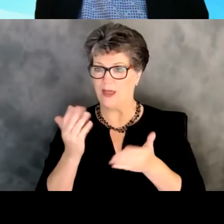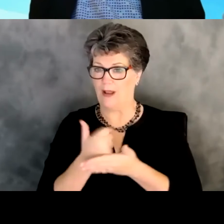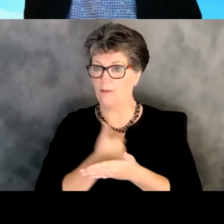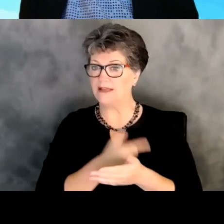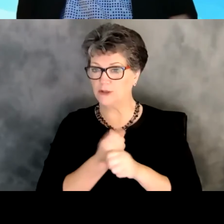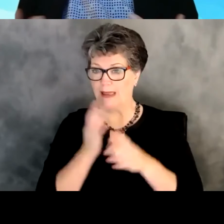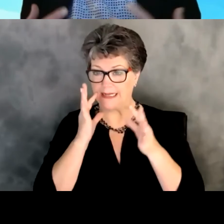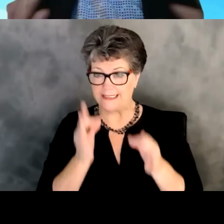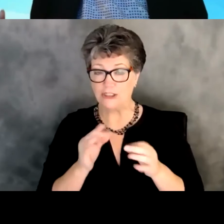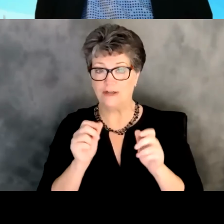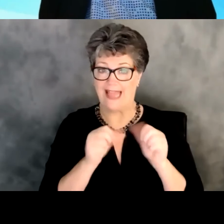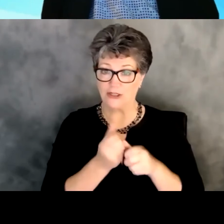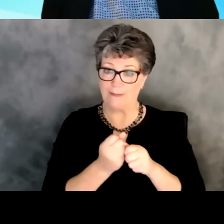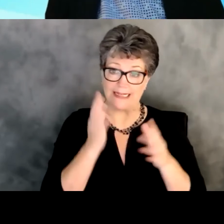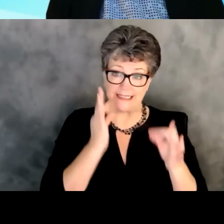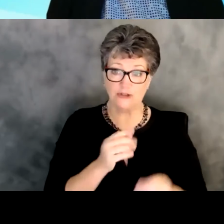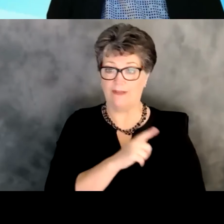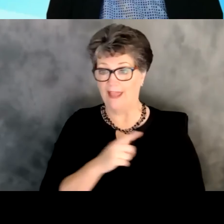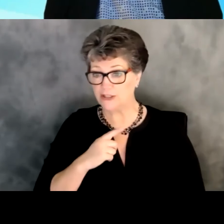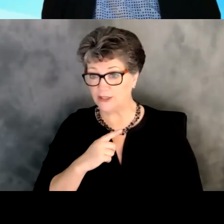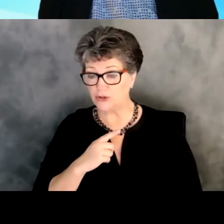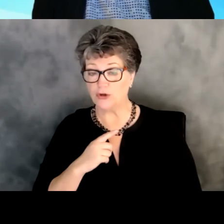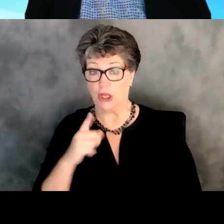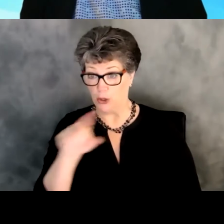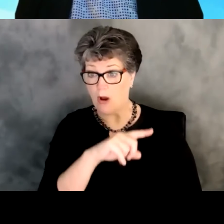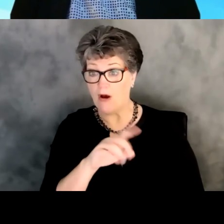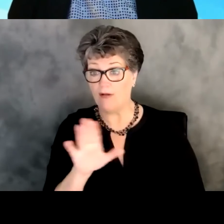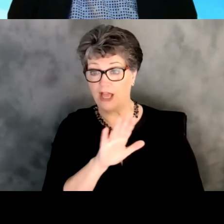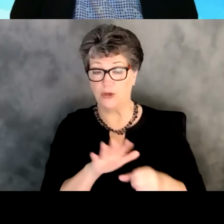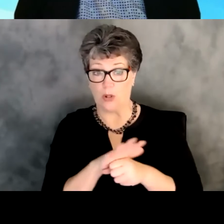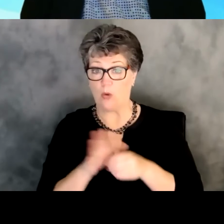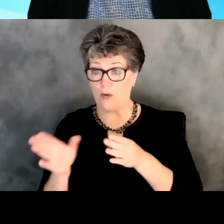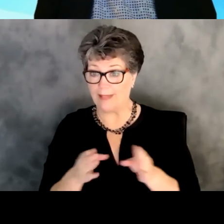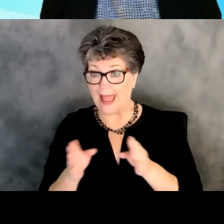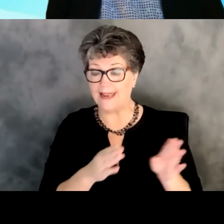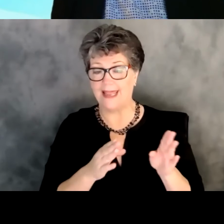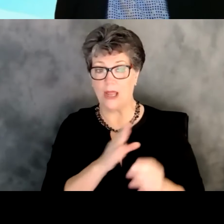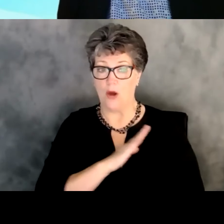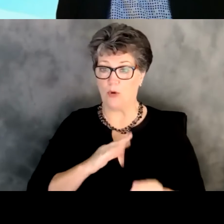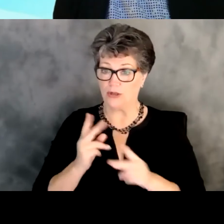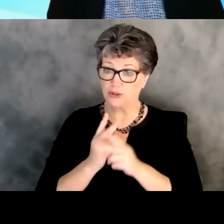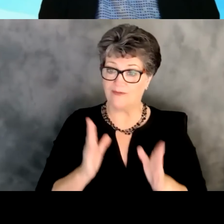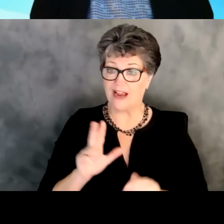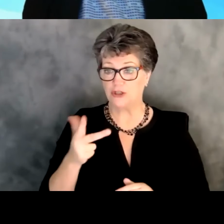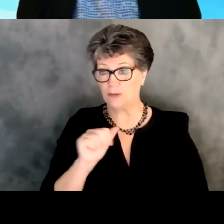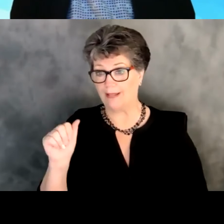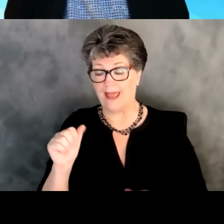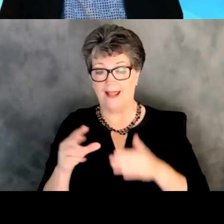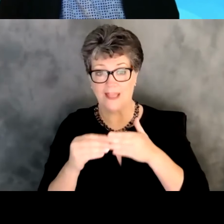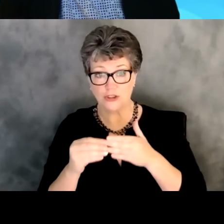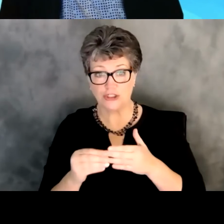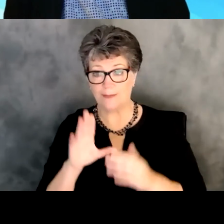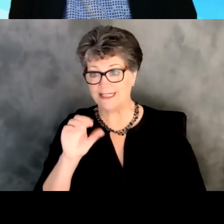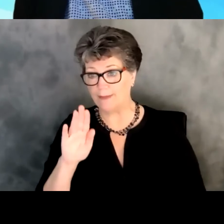and an agency, the legislature, you all in your local planning, boards of supervisors, AAA leadership,